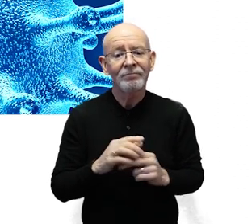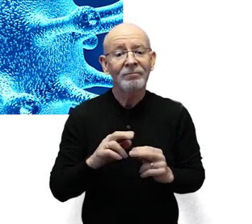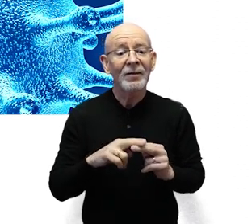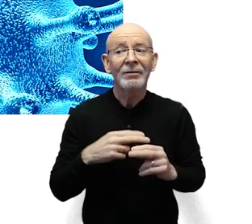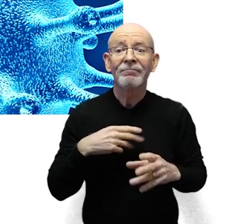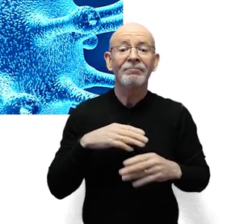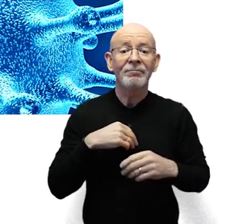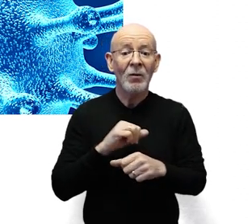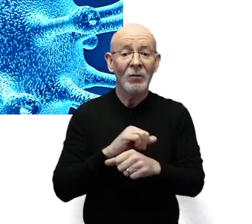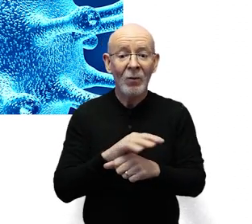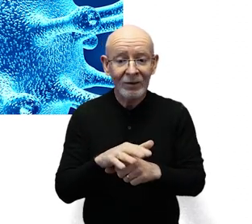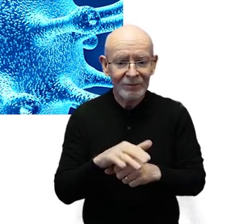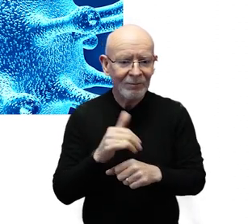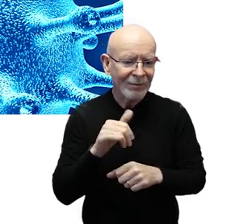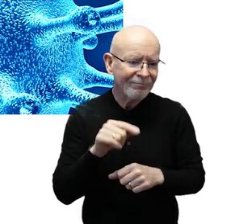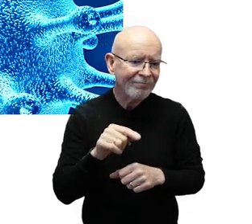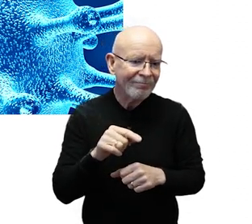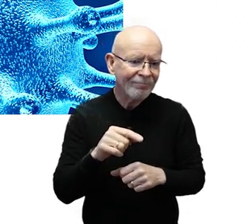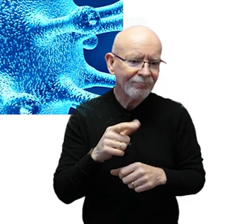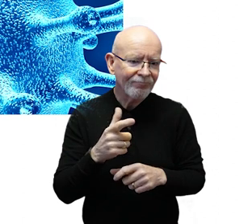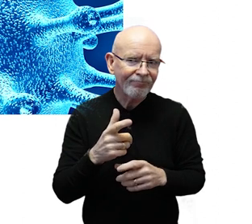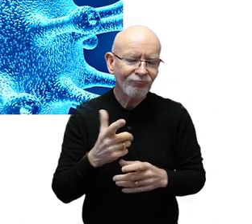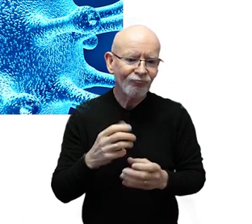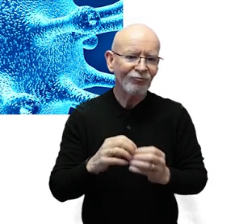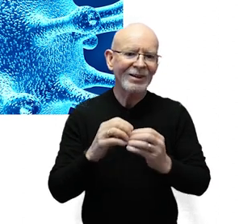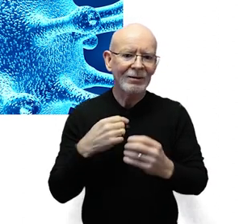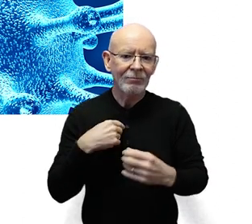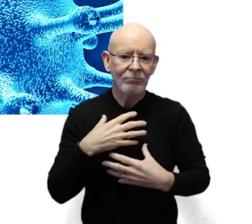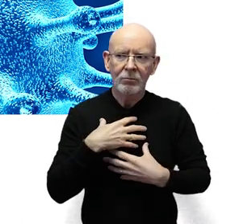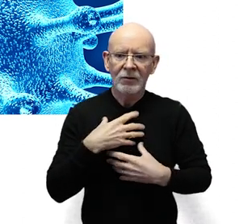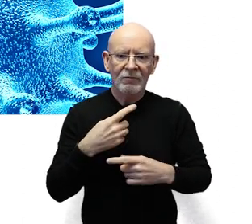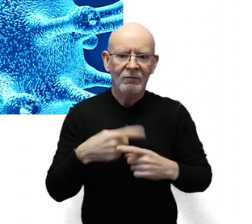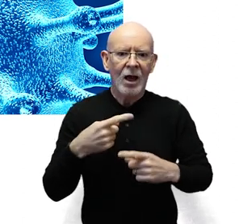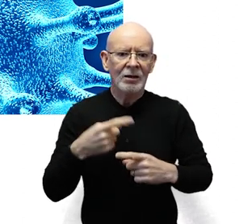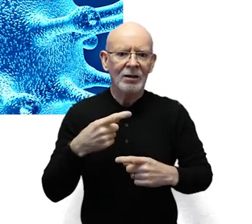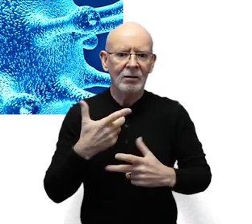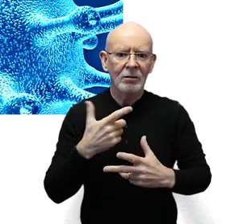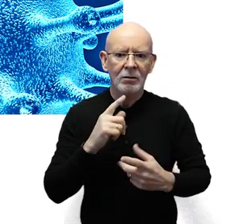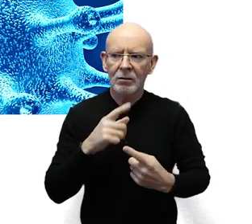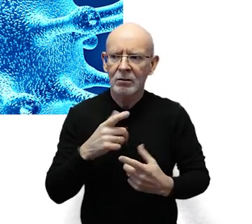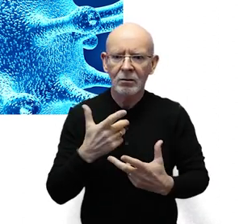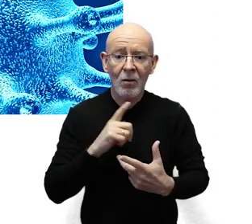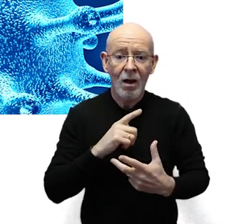infection, this may have caused us to breathe more quickly as part of our body's normal response to an infection.